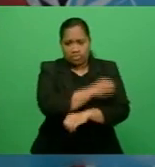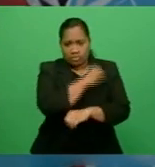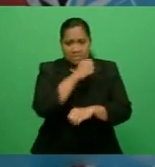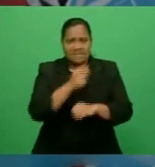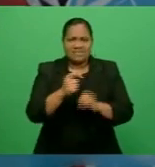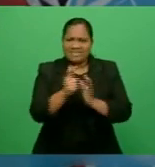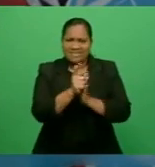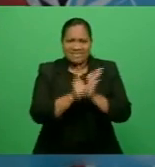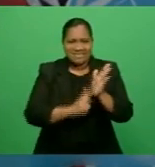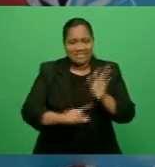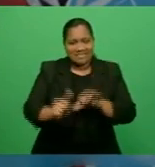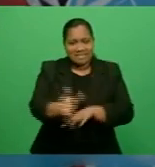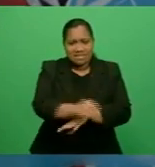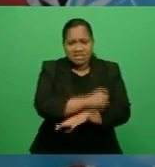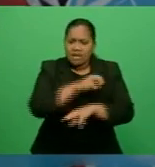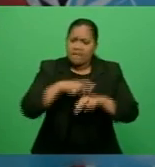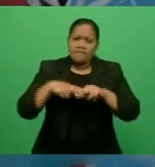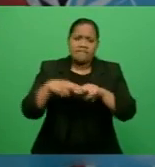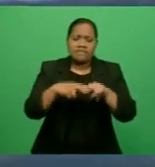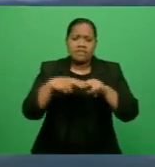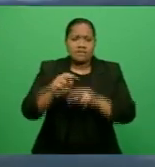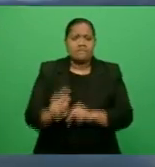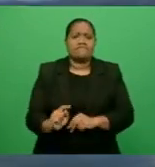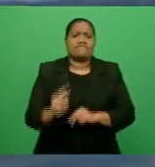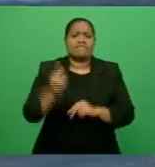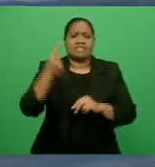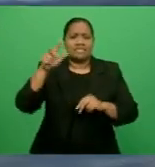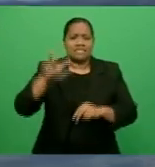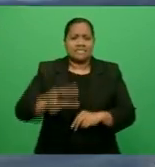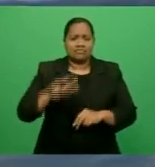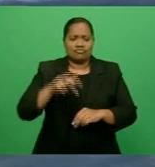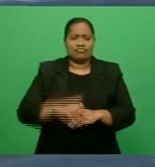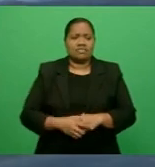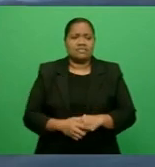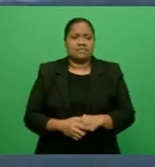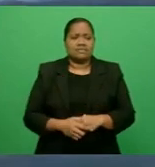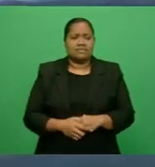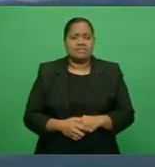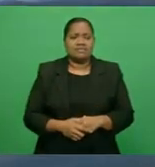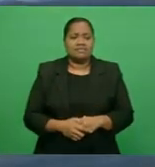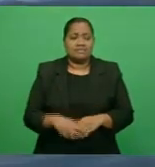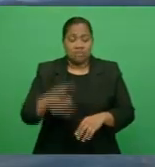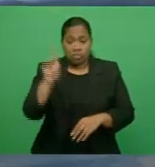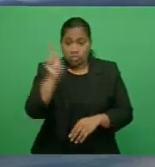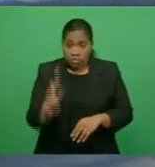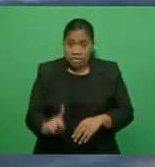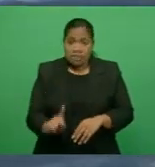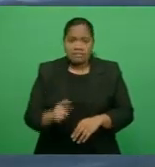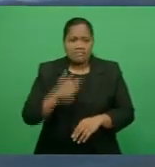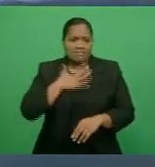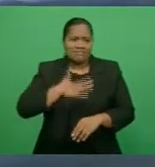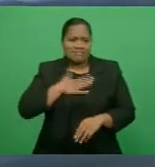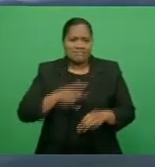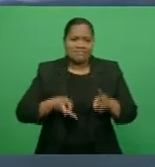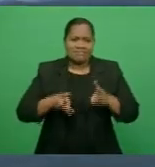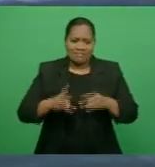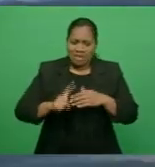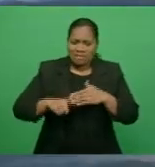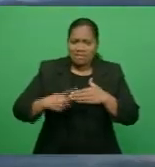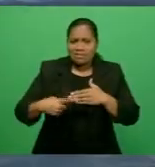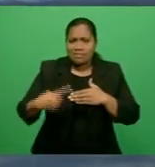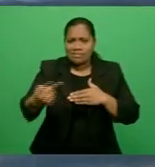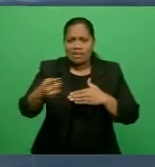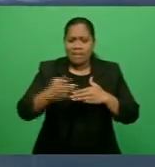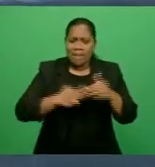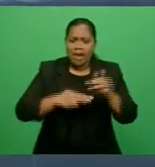Sea, of which Fiji was the first signatory. Today, we light the way towards the sustainable management of